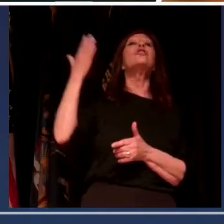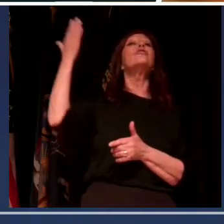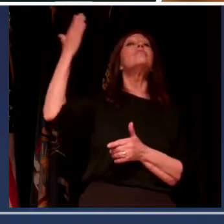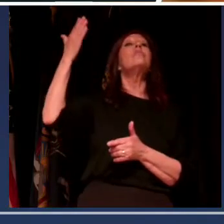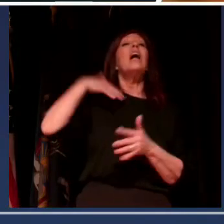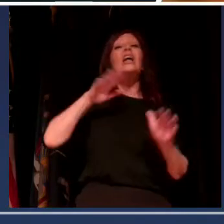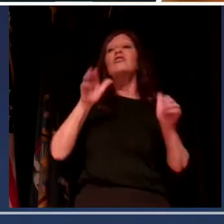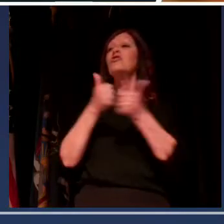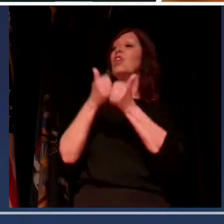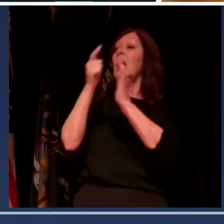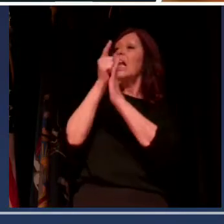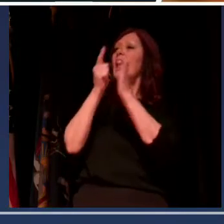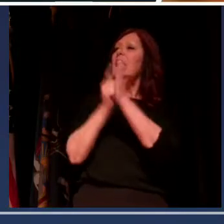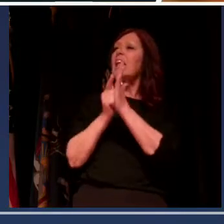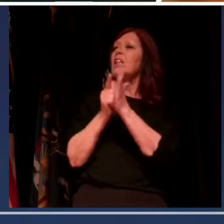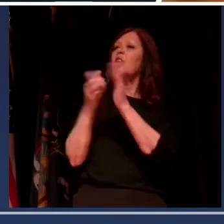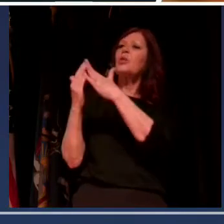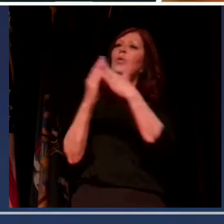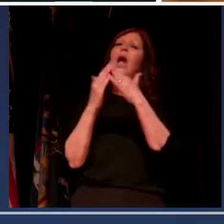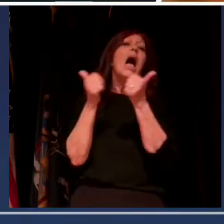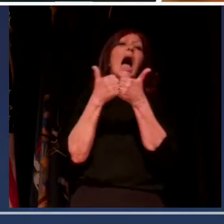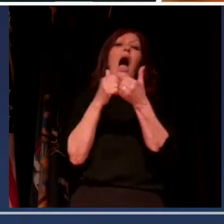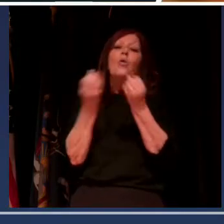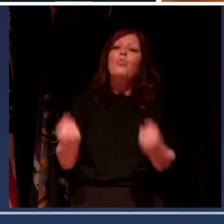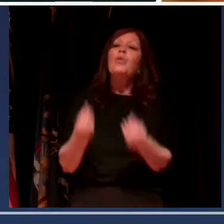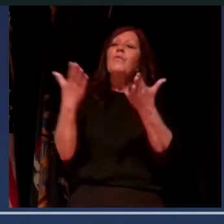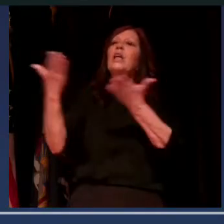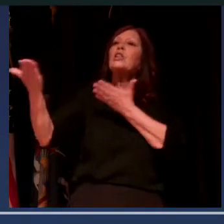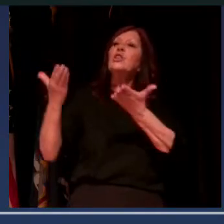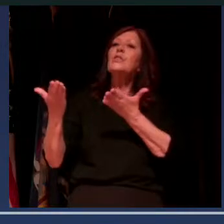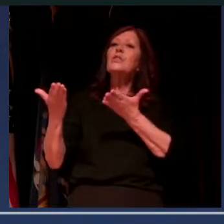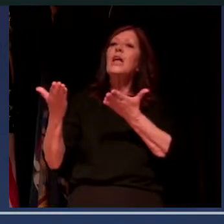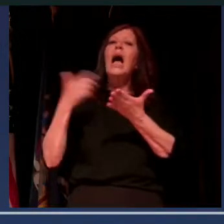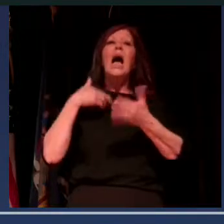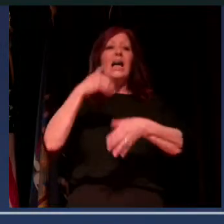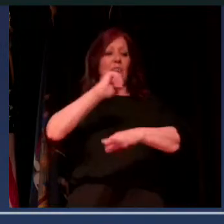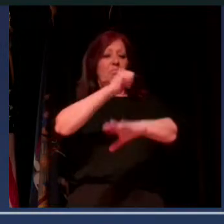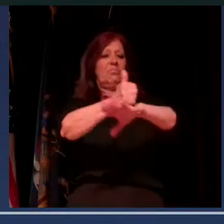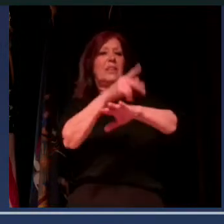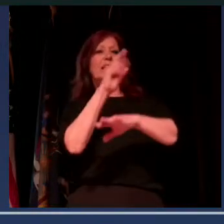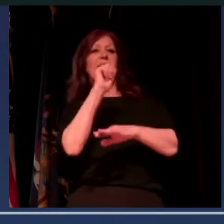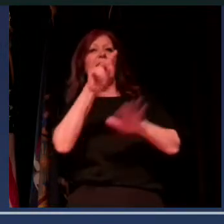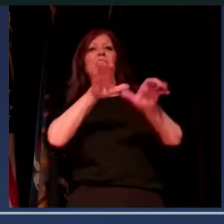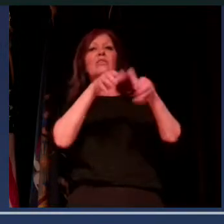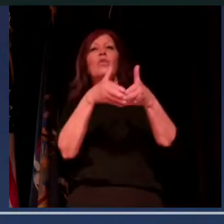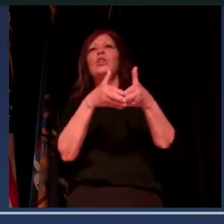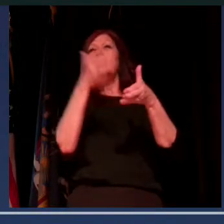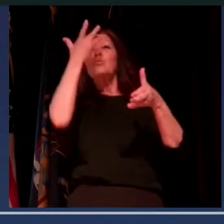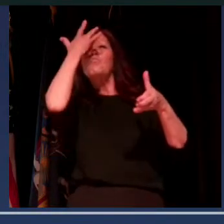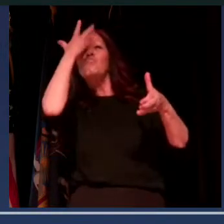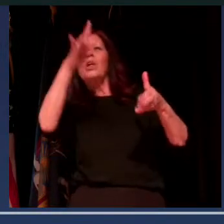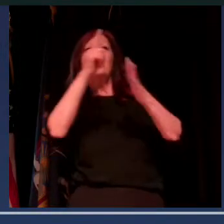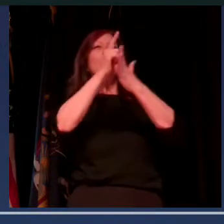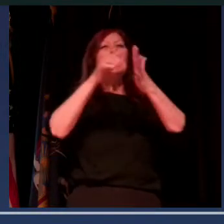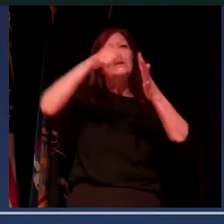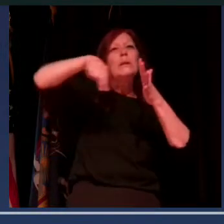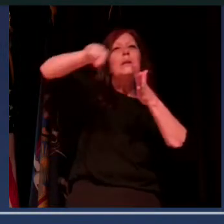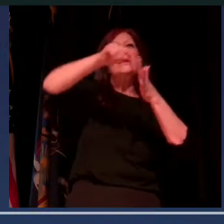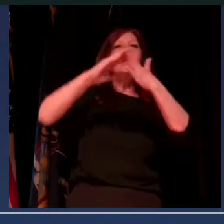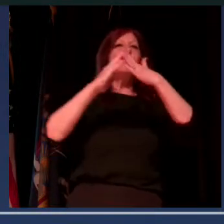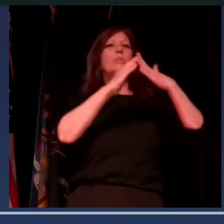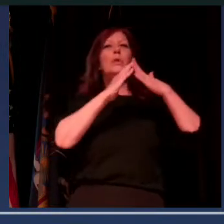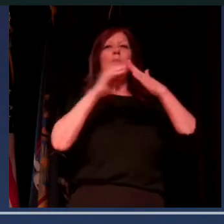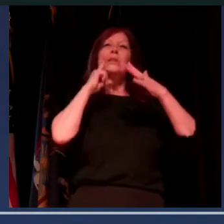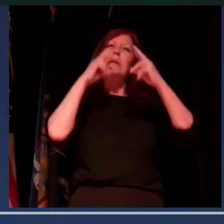legal community to examine how we provide these services. I formed a task force of some of the brightest practitioners in our community